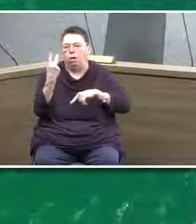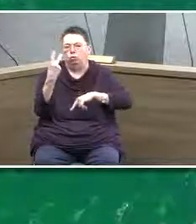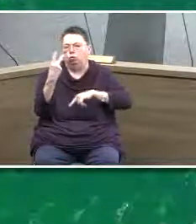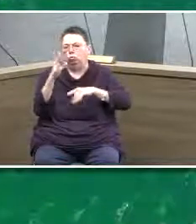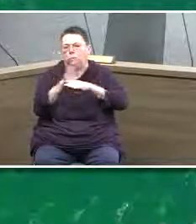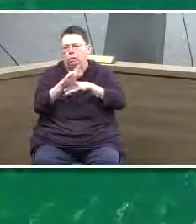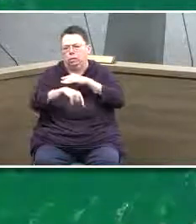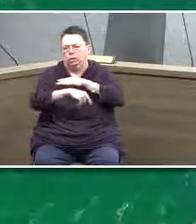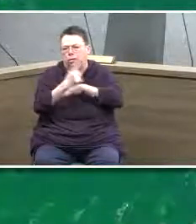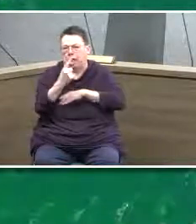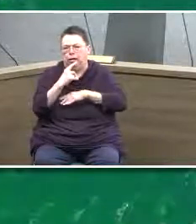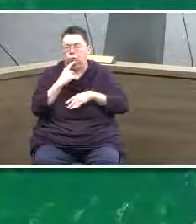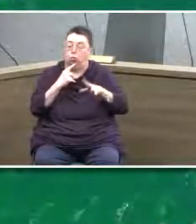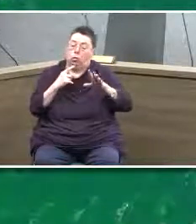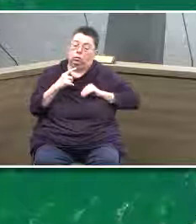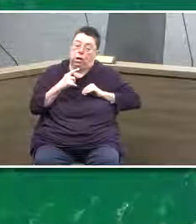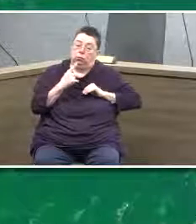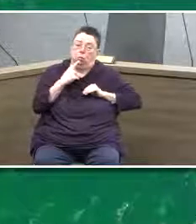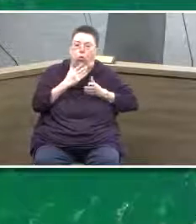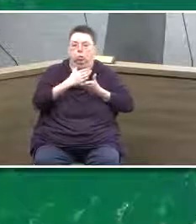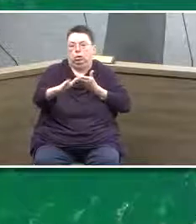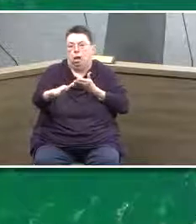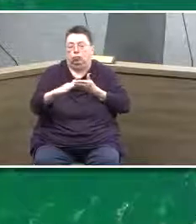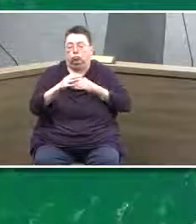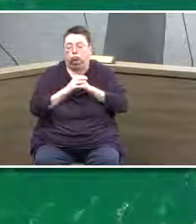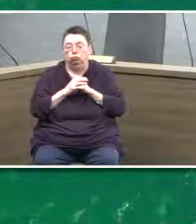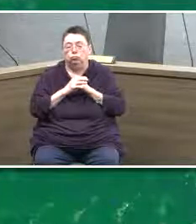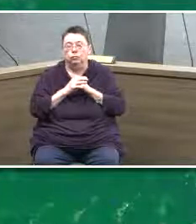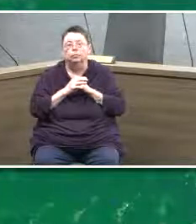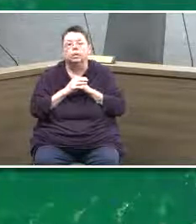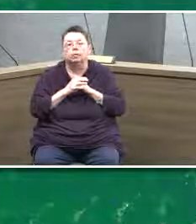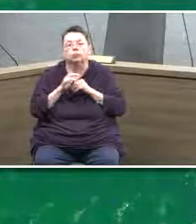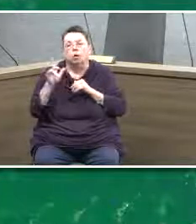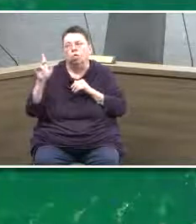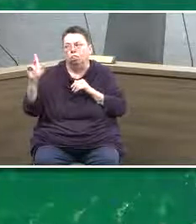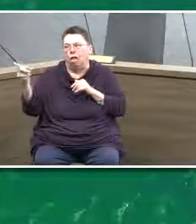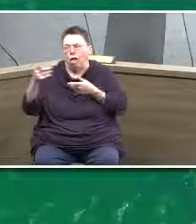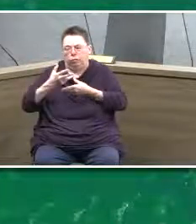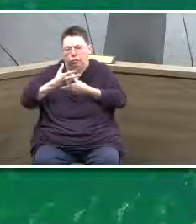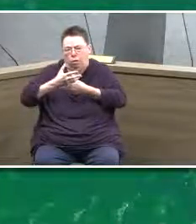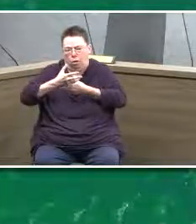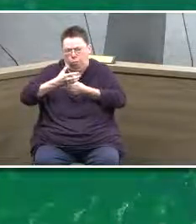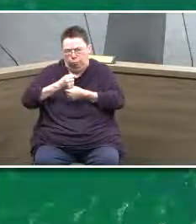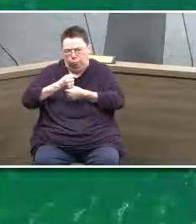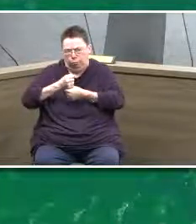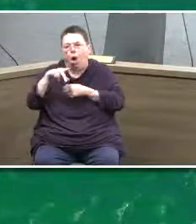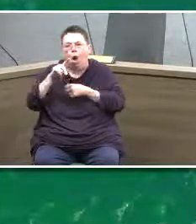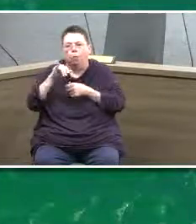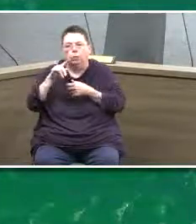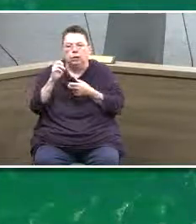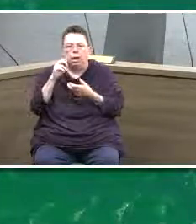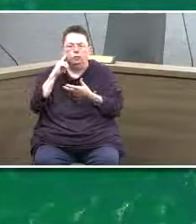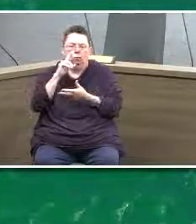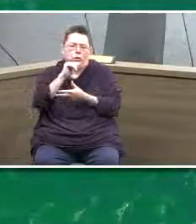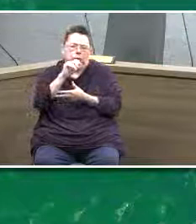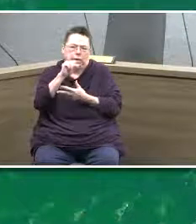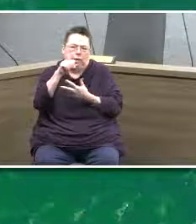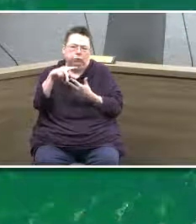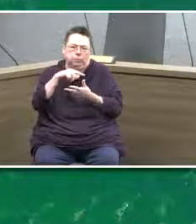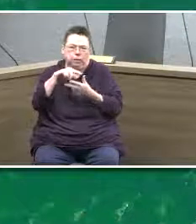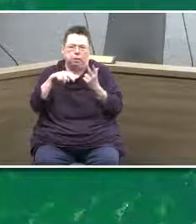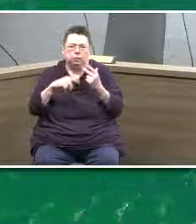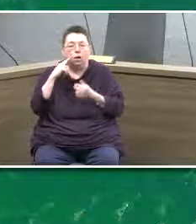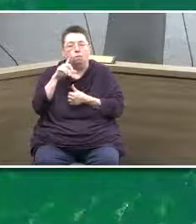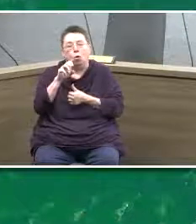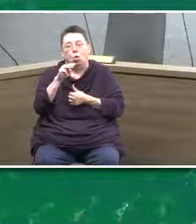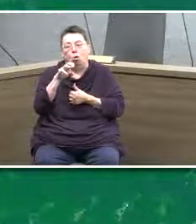business days of outreach. This concludes the summary of updates for the tenant selection plans for